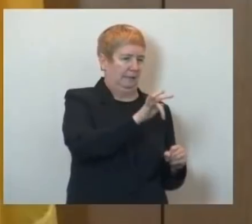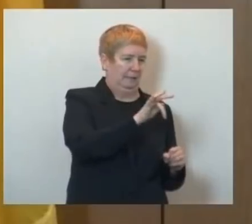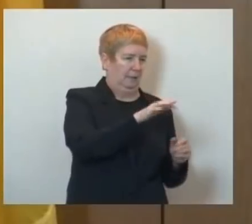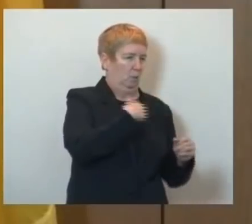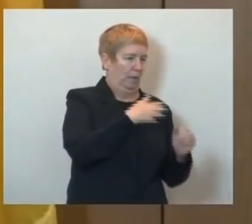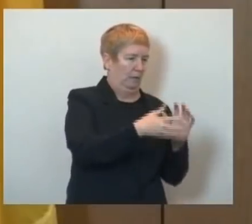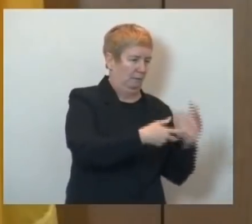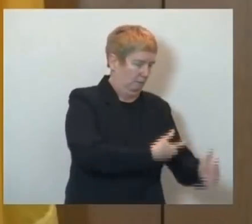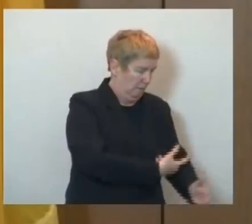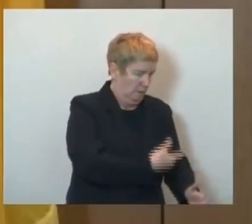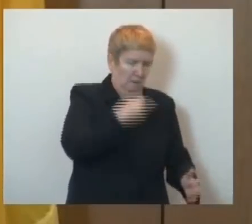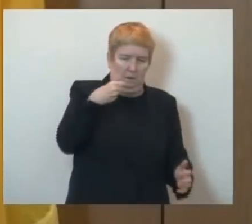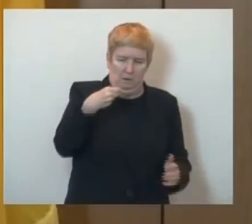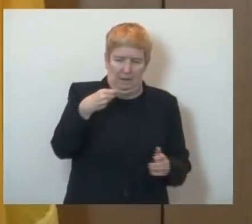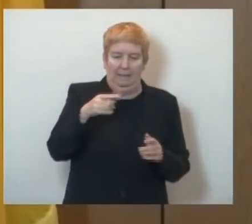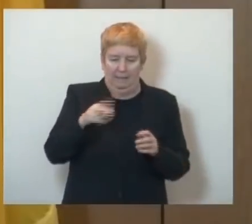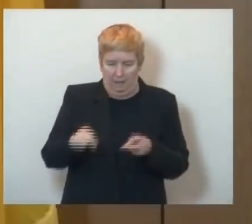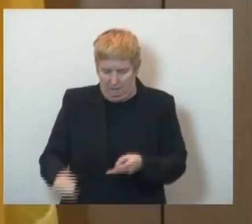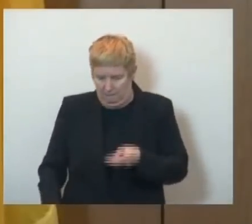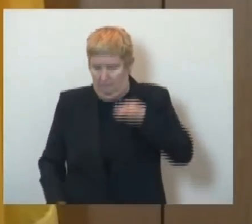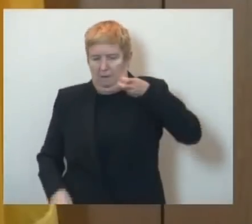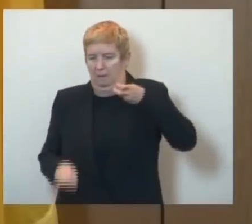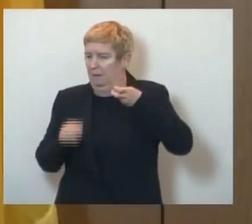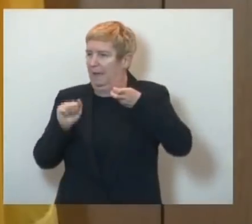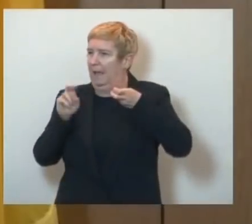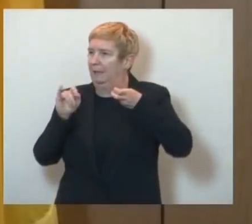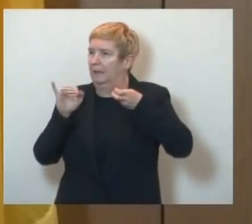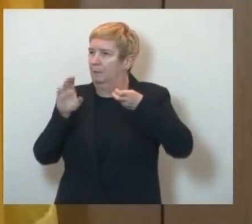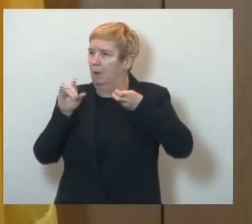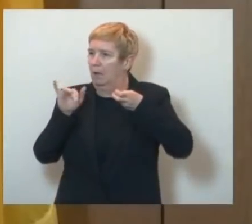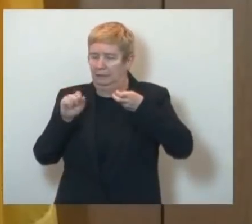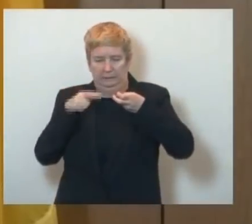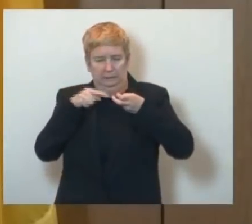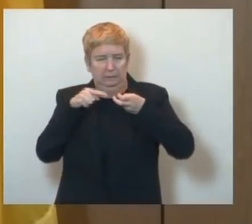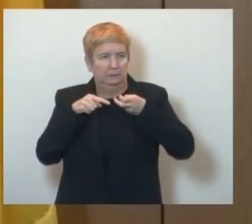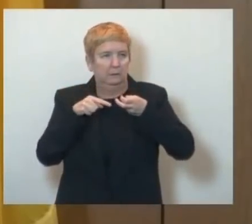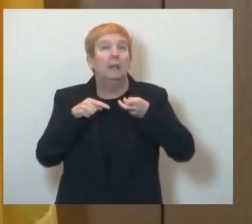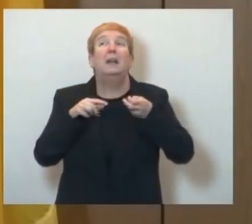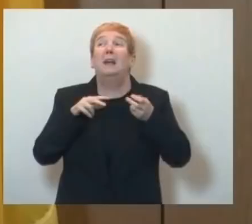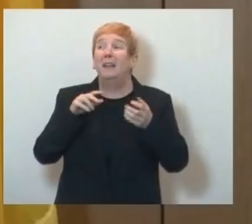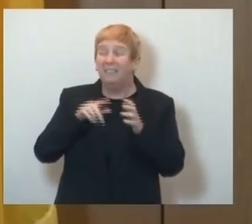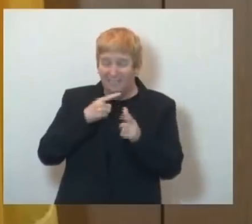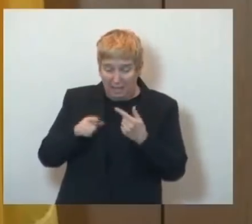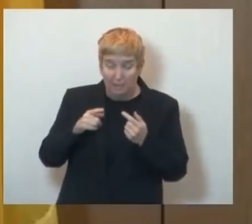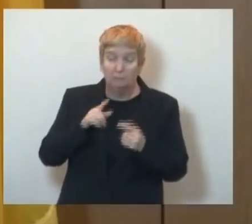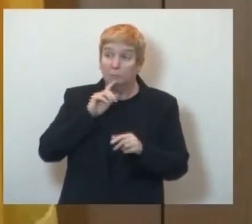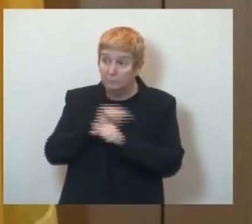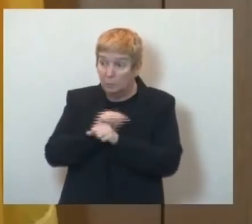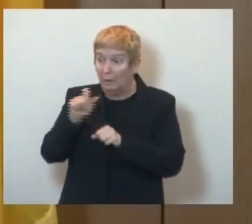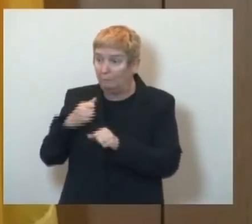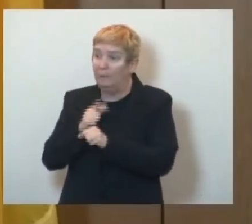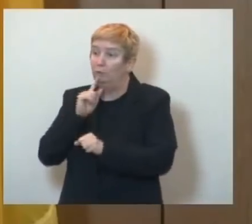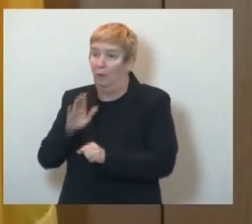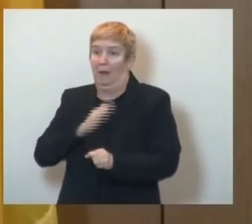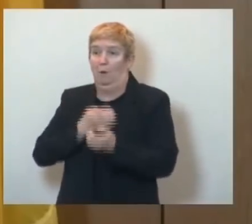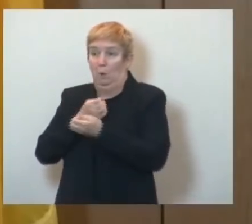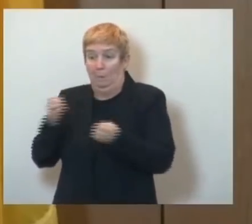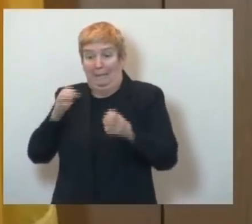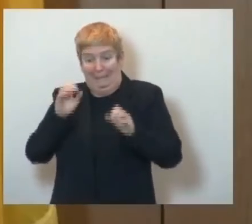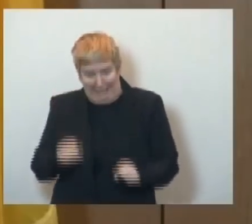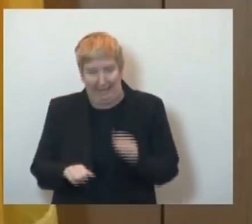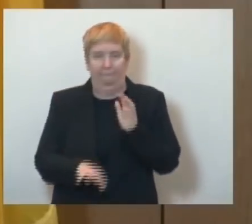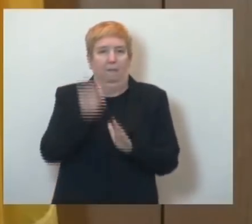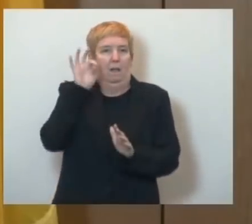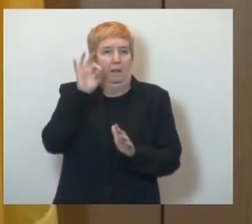antibodies. That requires a way to take your laboratory instruments, validate that they can actually do that with these